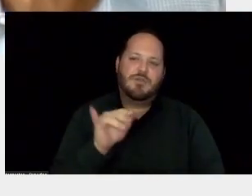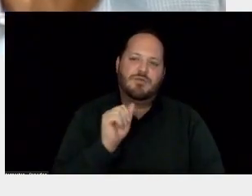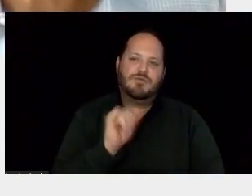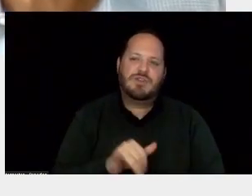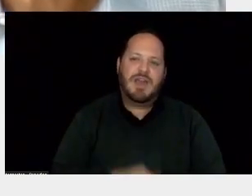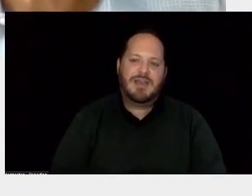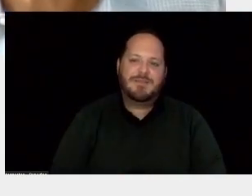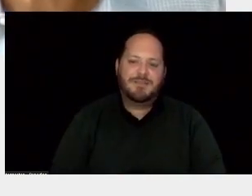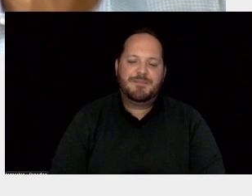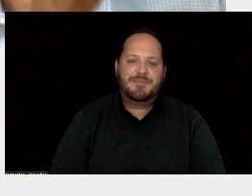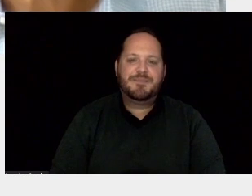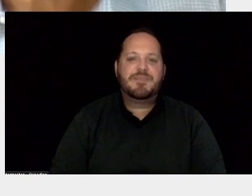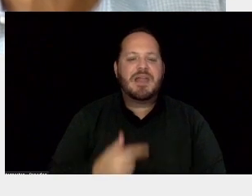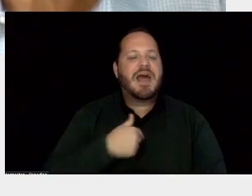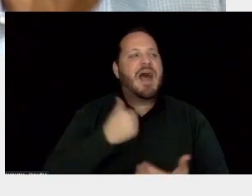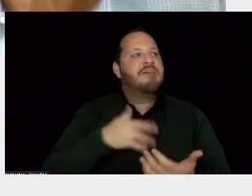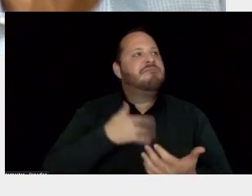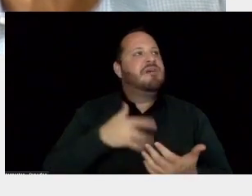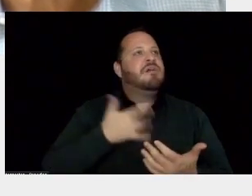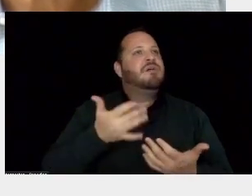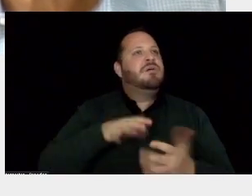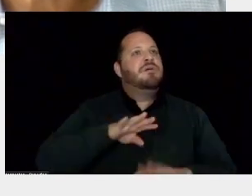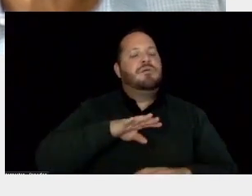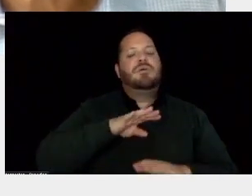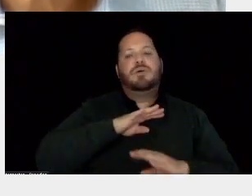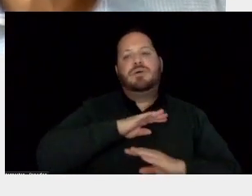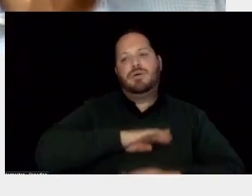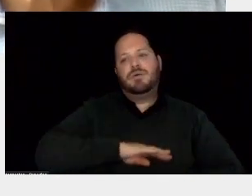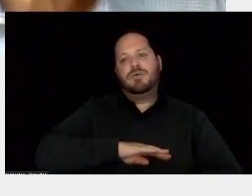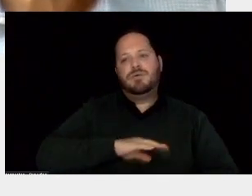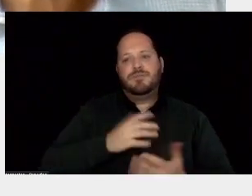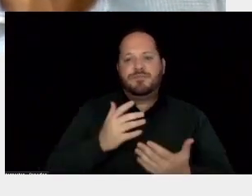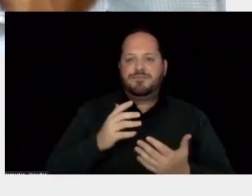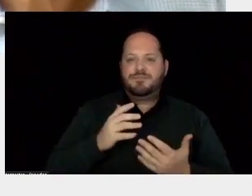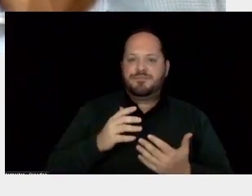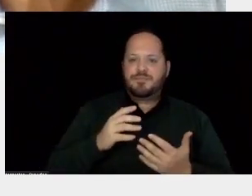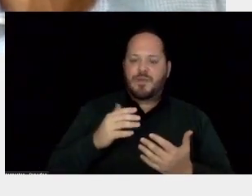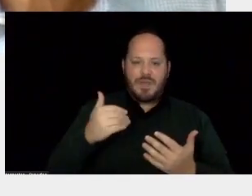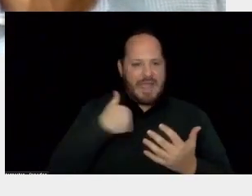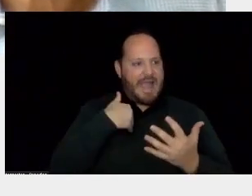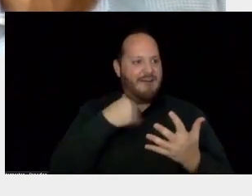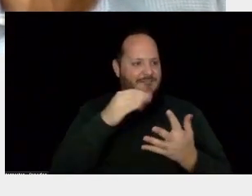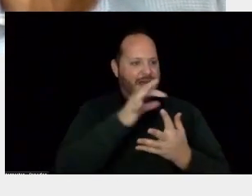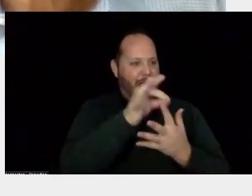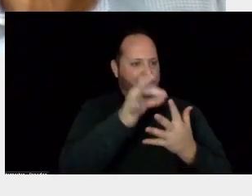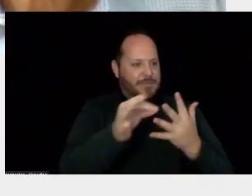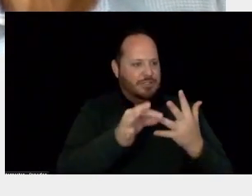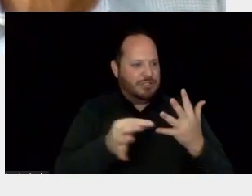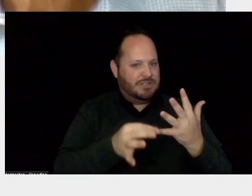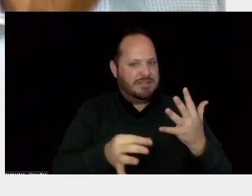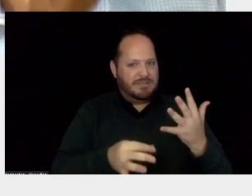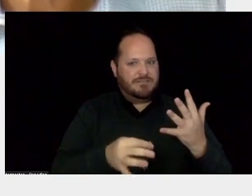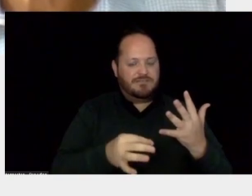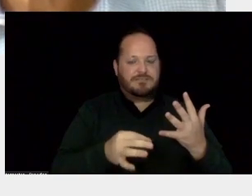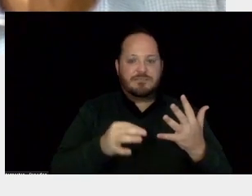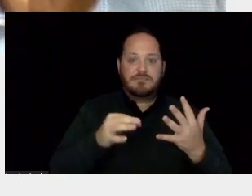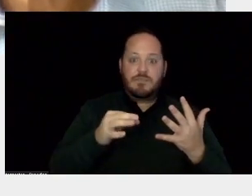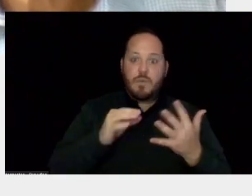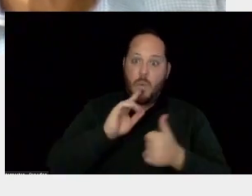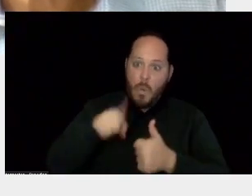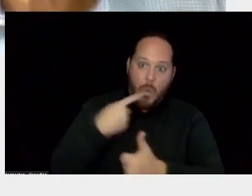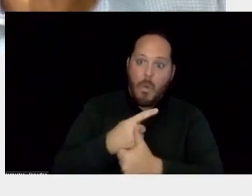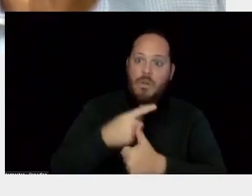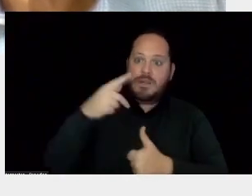when we're thinking about PPE and its shortage and what do, that we have options, but also to remember it's not just the PPE, it's the